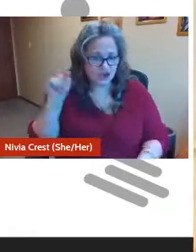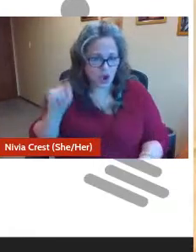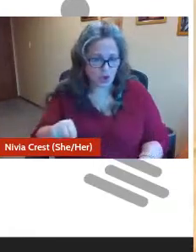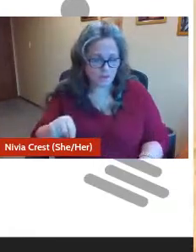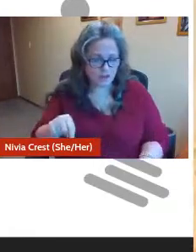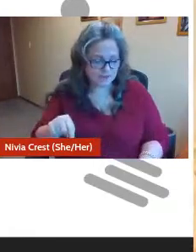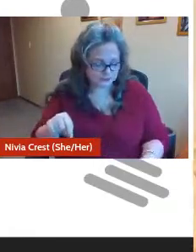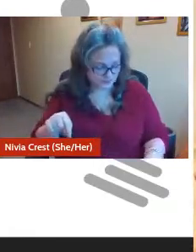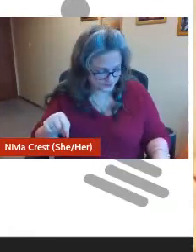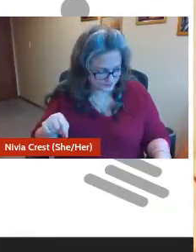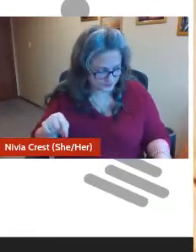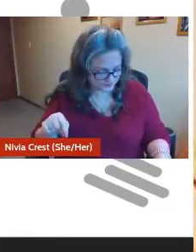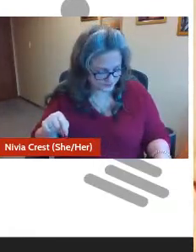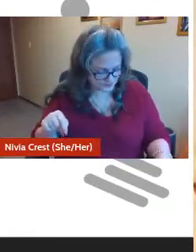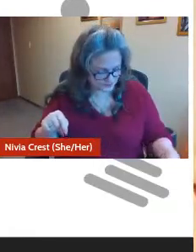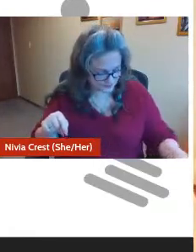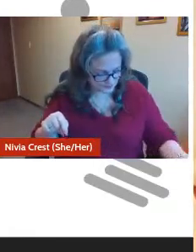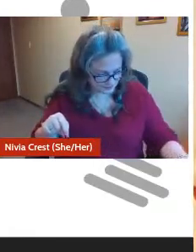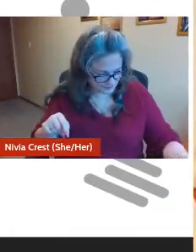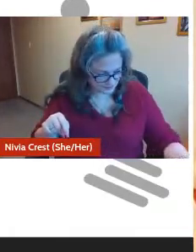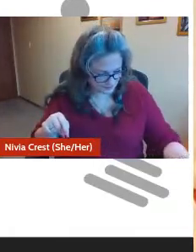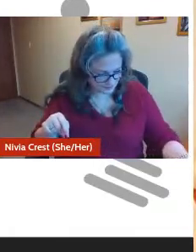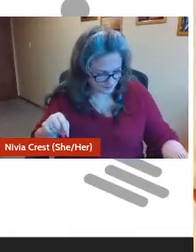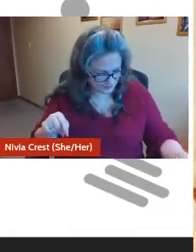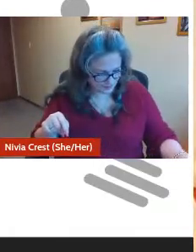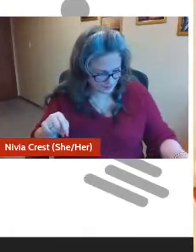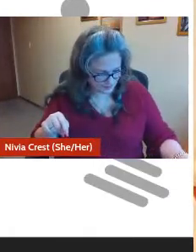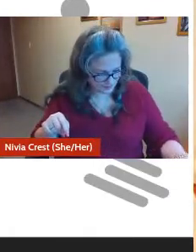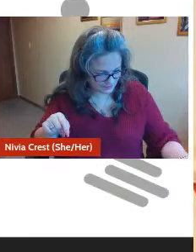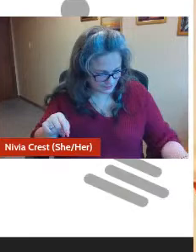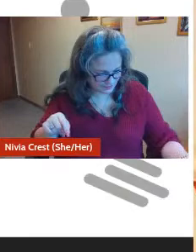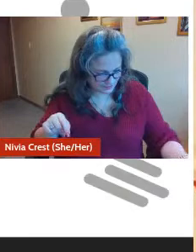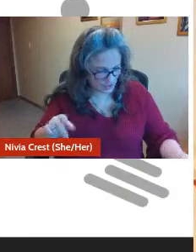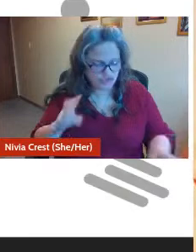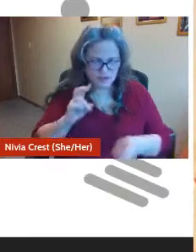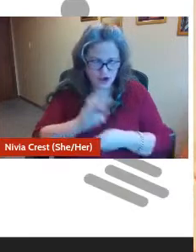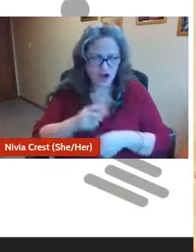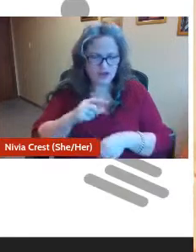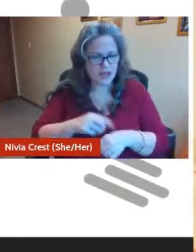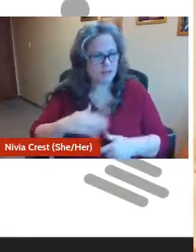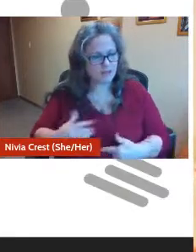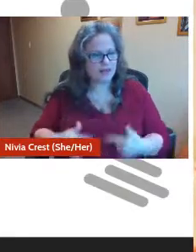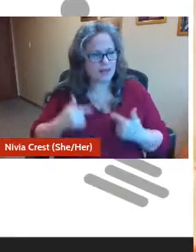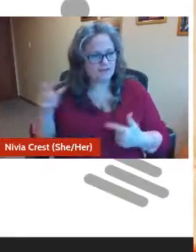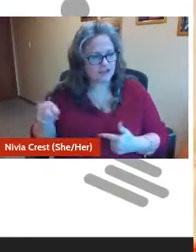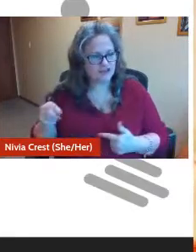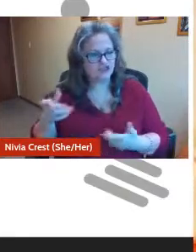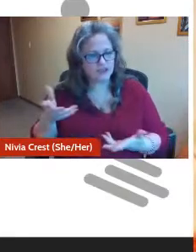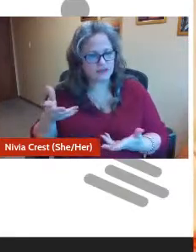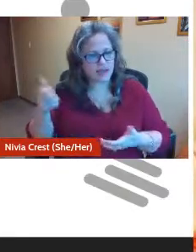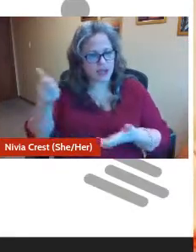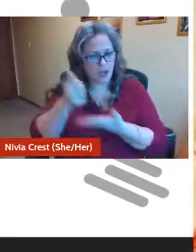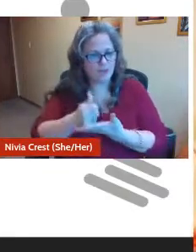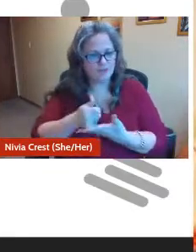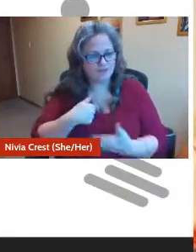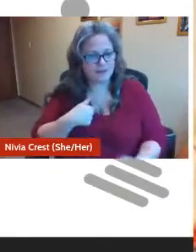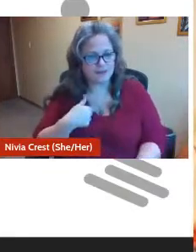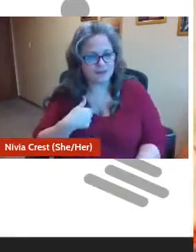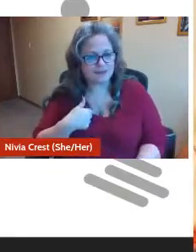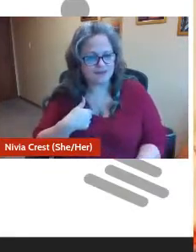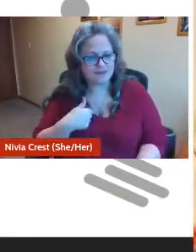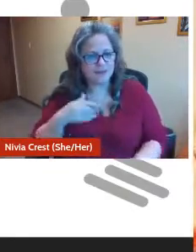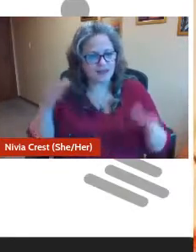202. And I was going through a really difficult time in my life, and she kind of took me under her wing